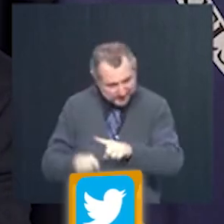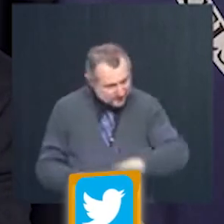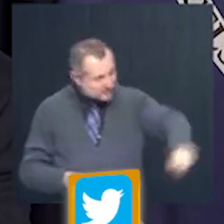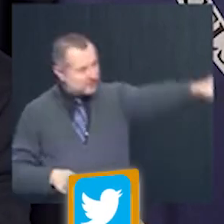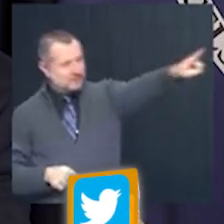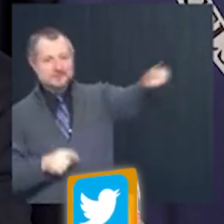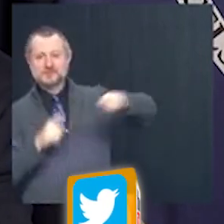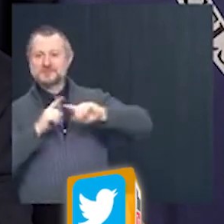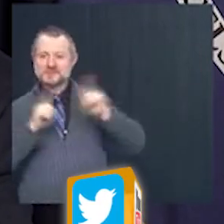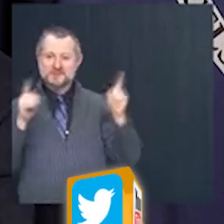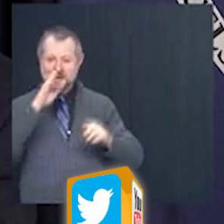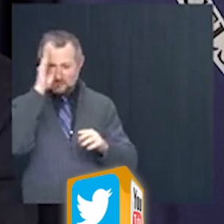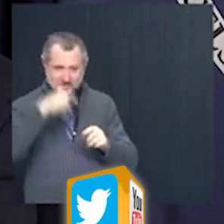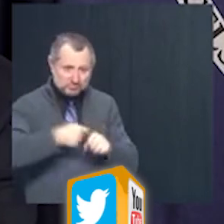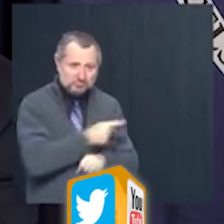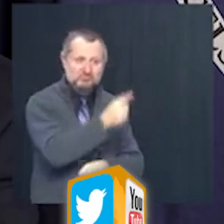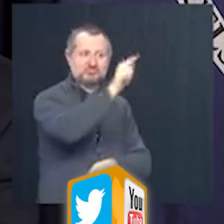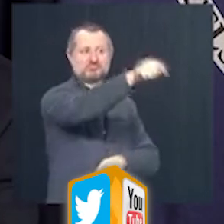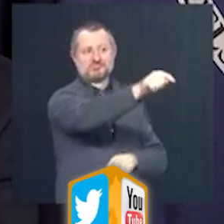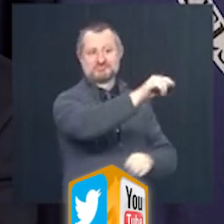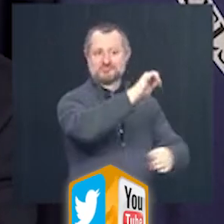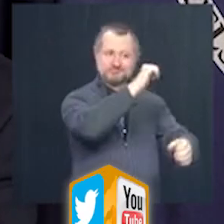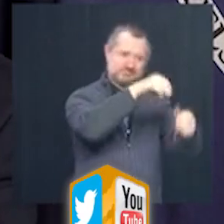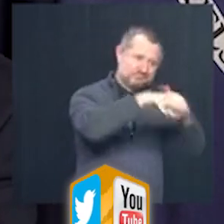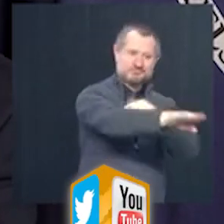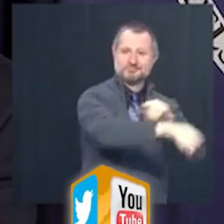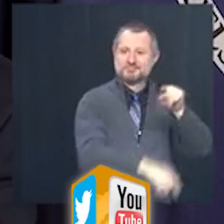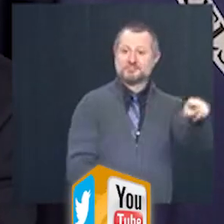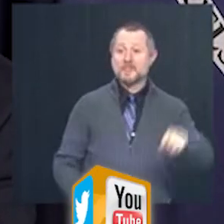right down the block. It's not as good as my hospital.